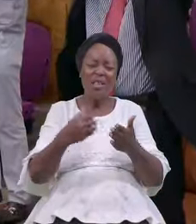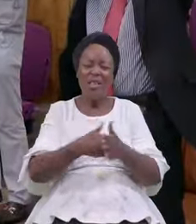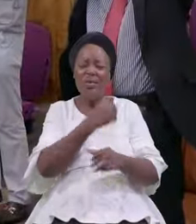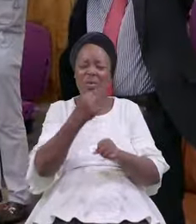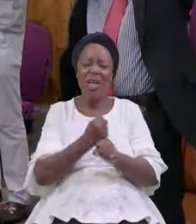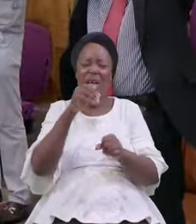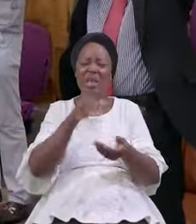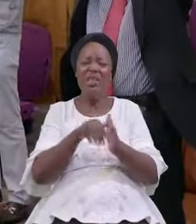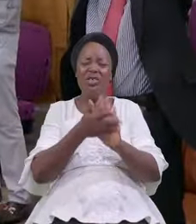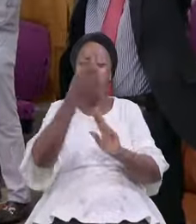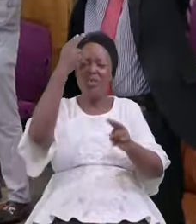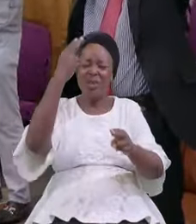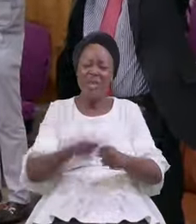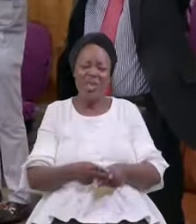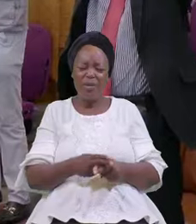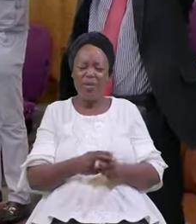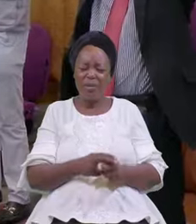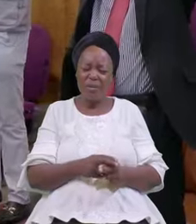in Jesus' name.